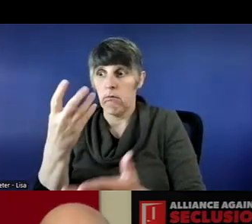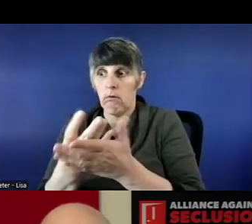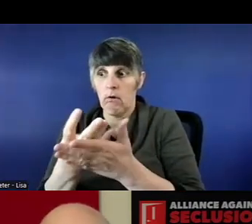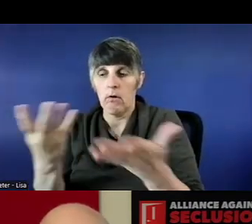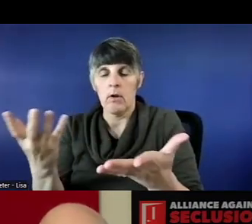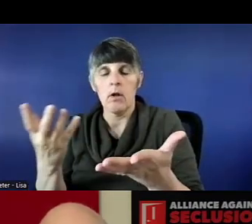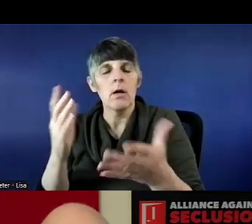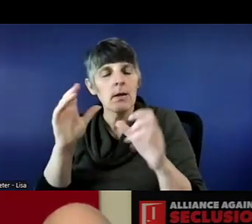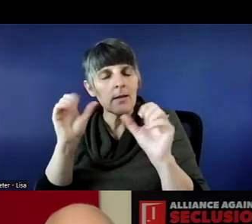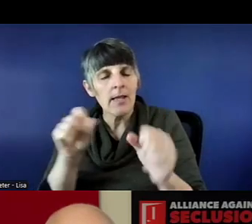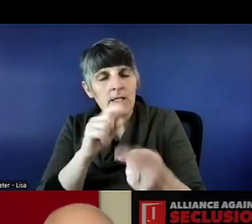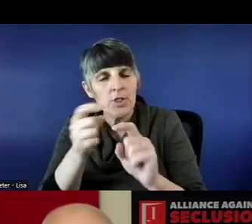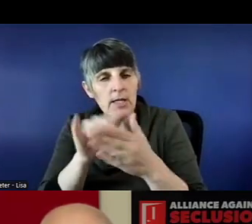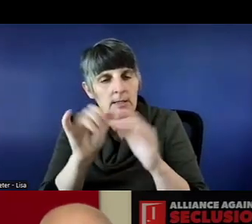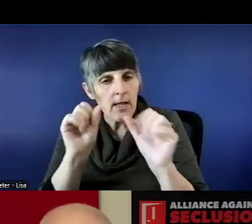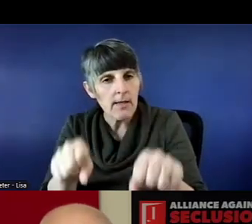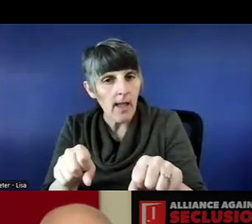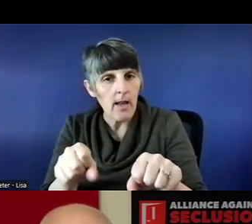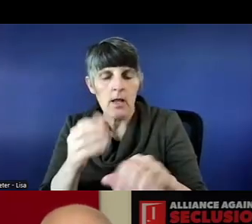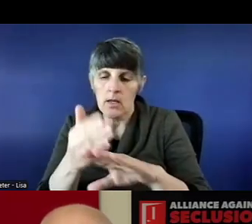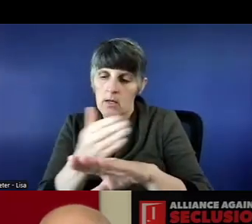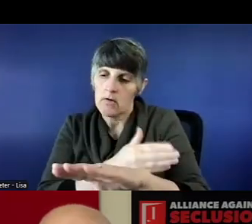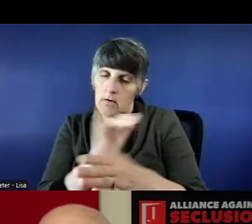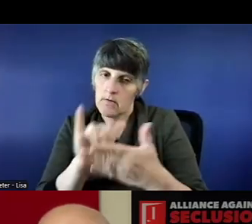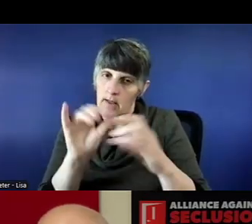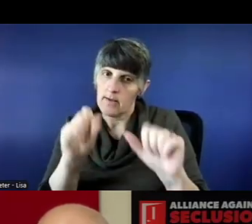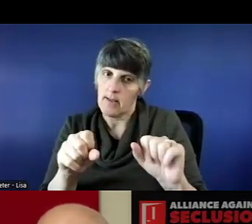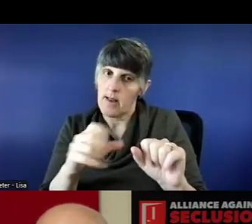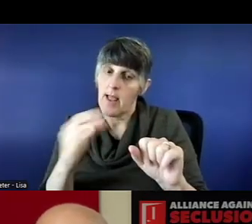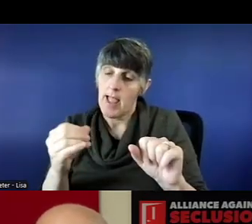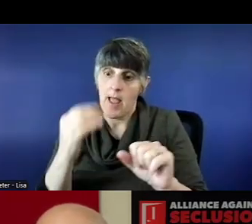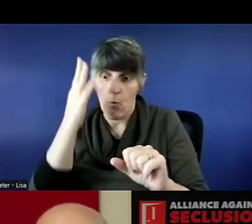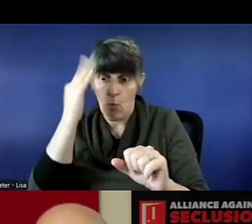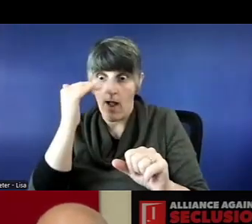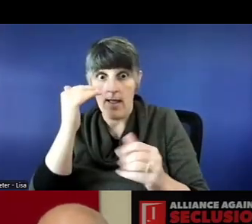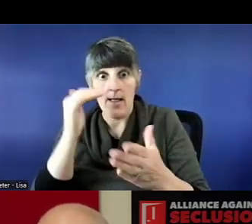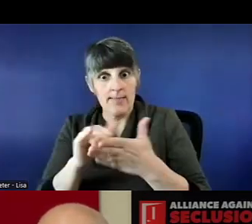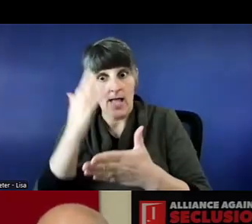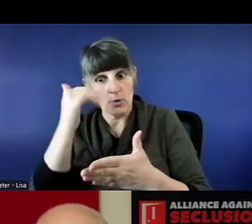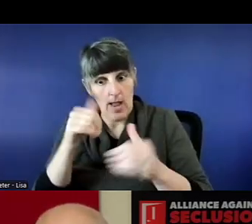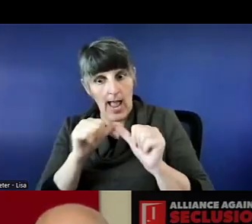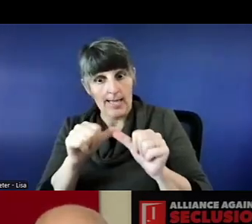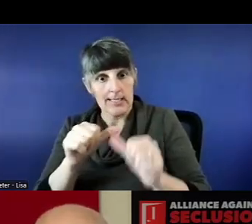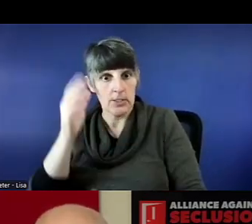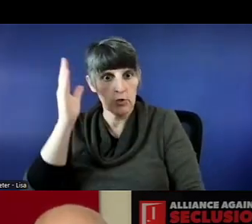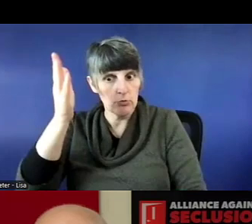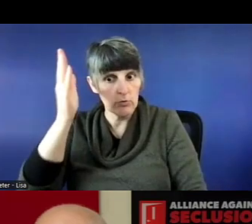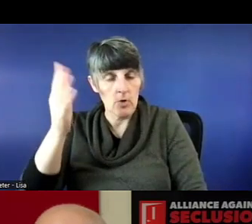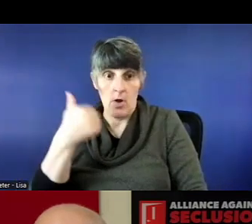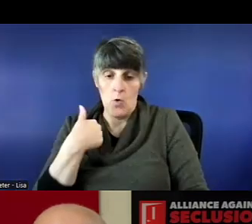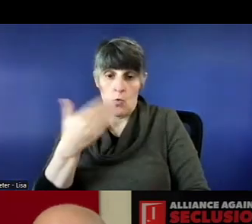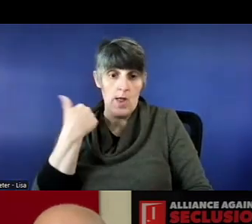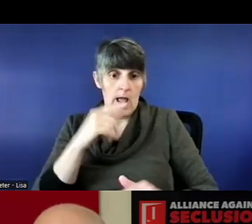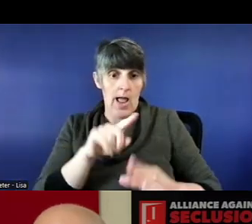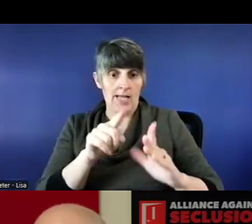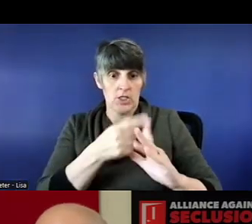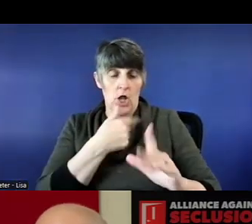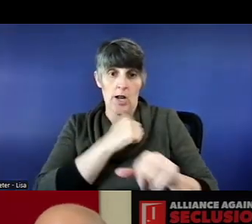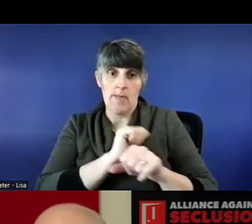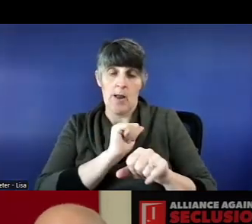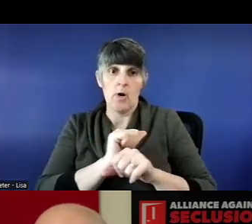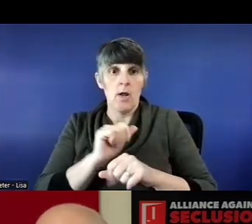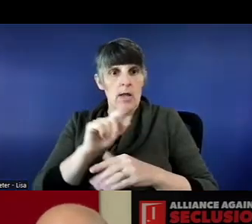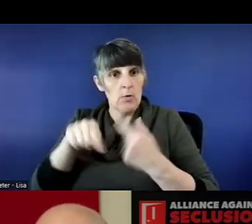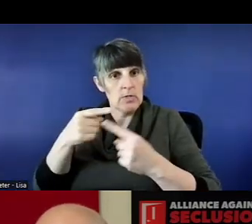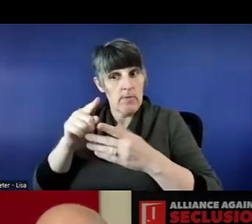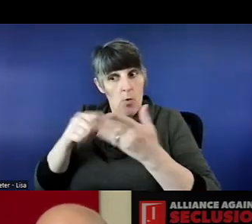things we can change. We can change these outcomes. And this, to a large part, is why I continue to do the work that I do. When I started my work, it was about what